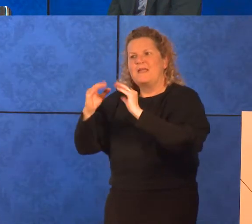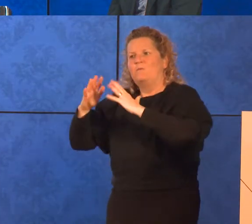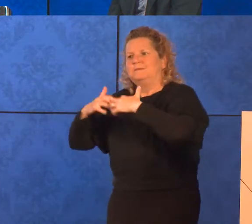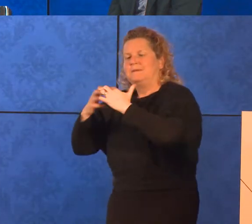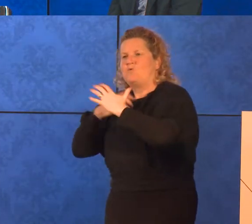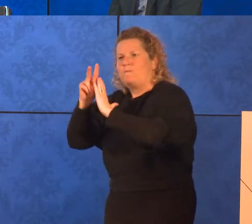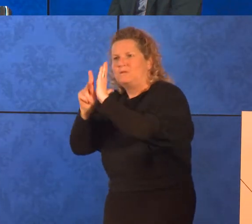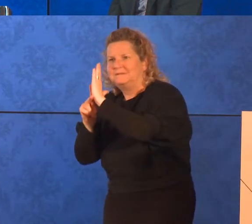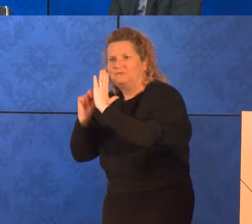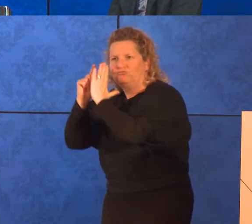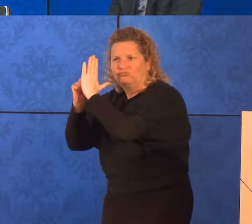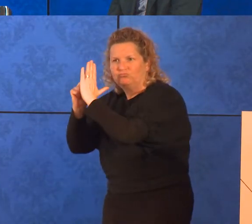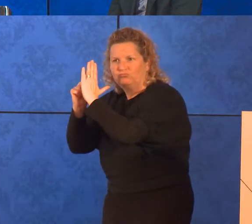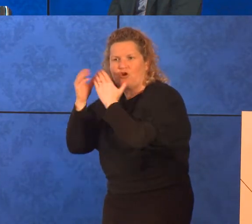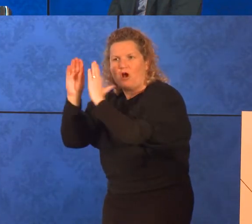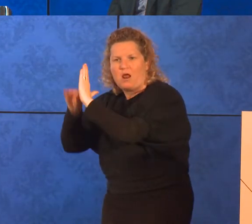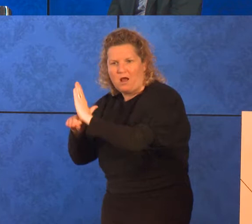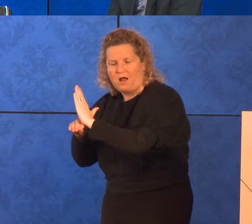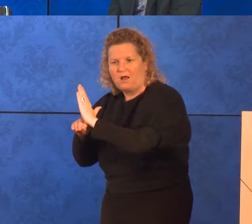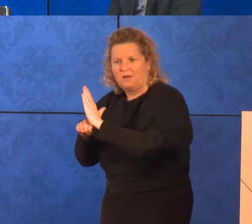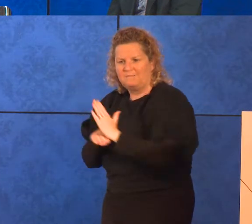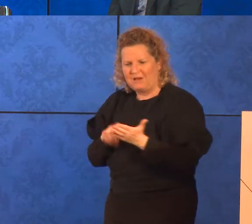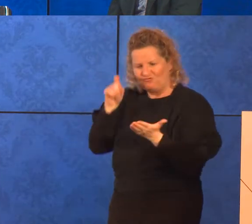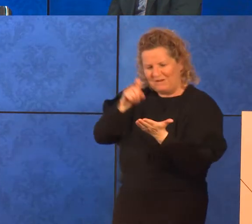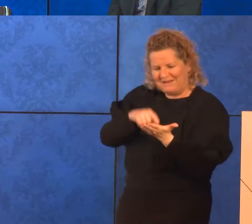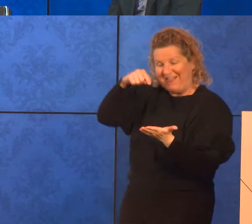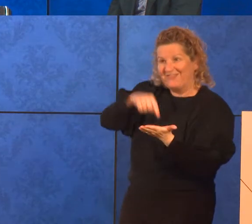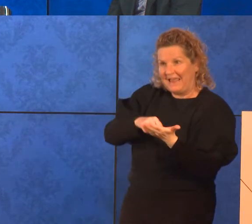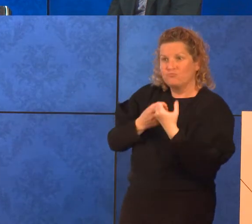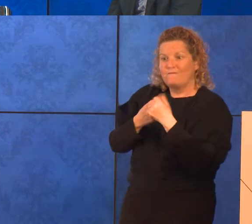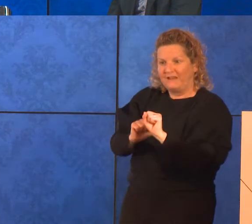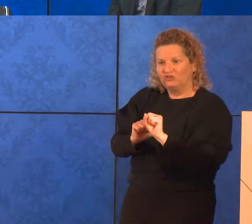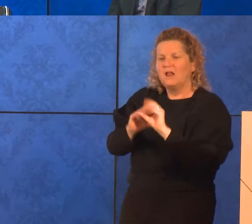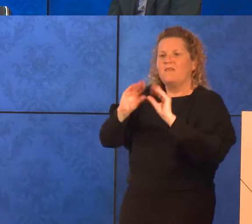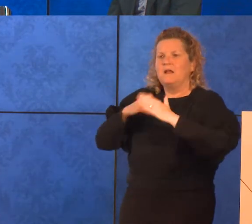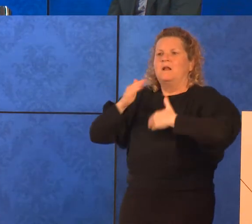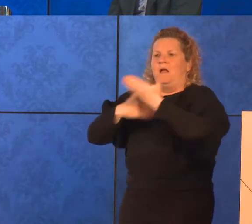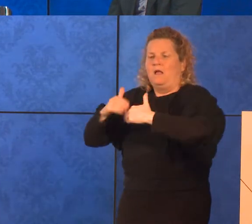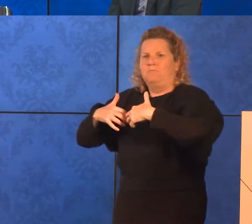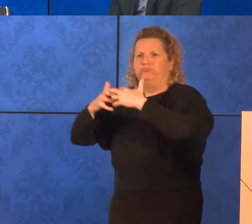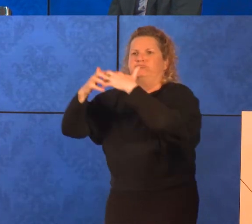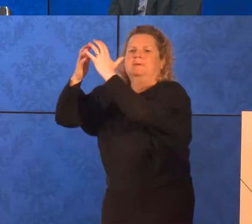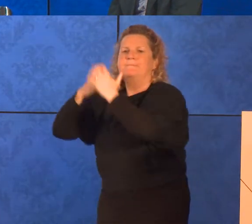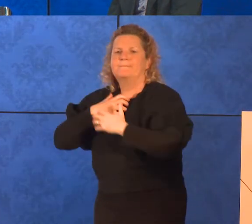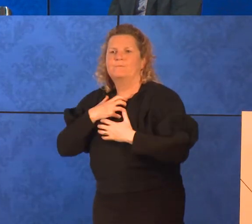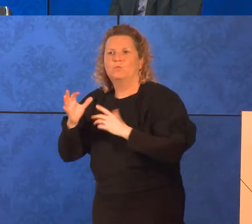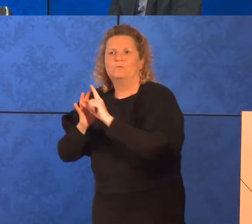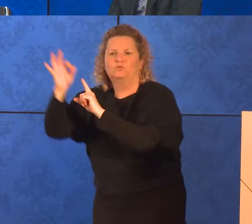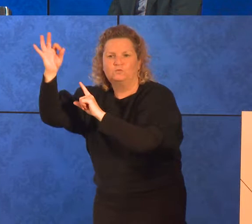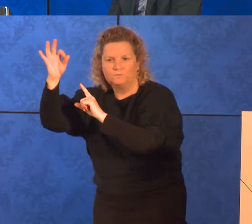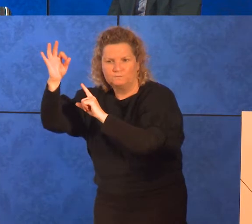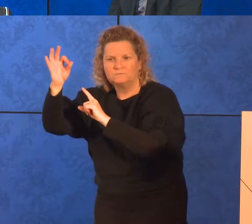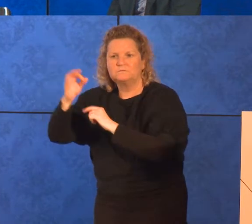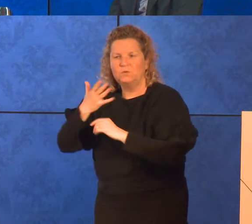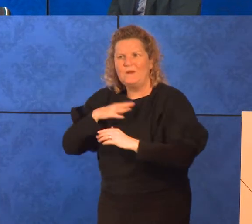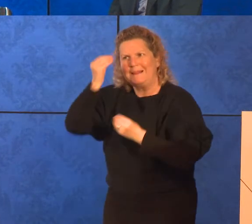but the recommendation was our key to have that there to then establish the need for it to be, I guess, more